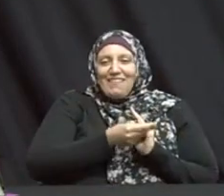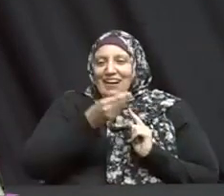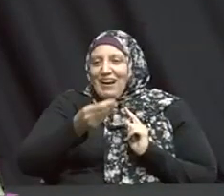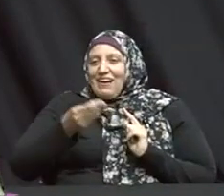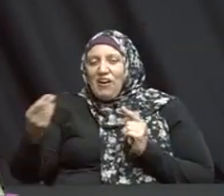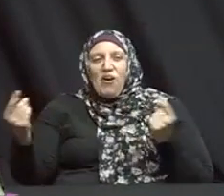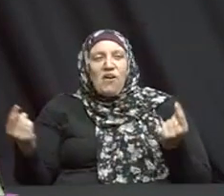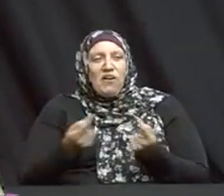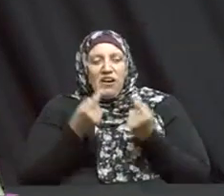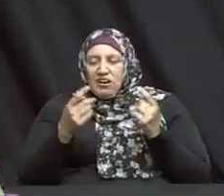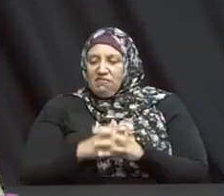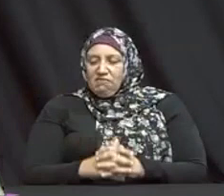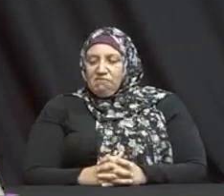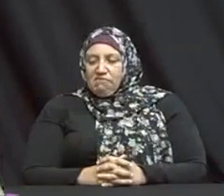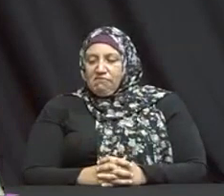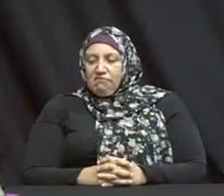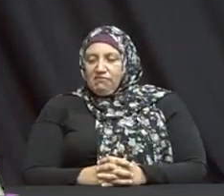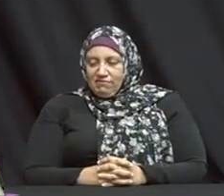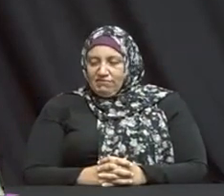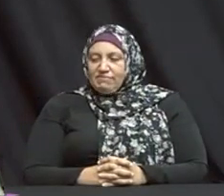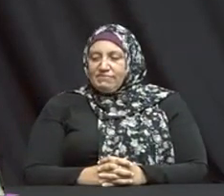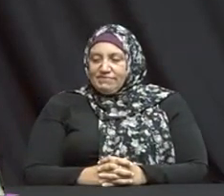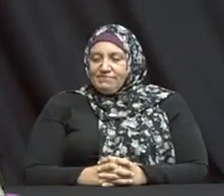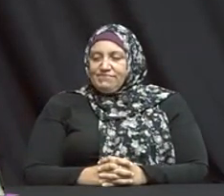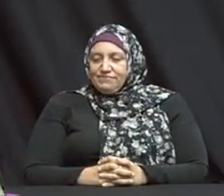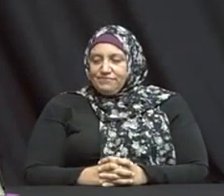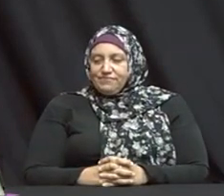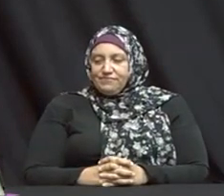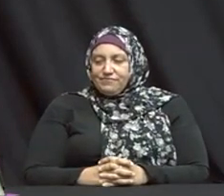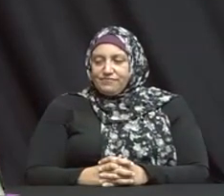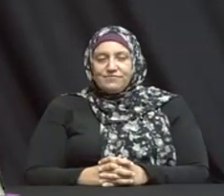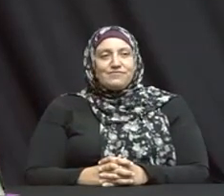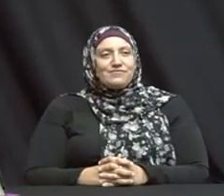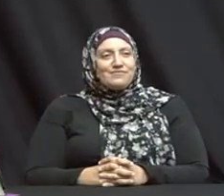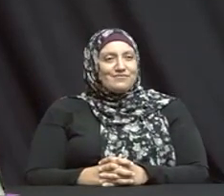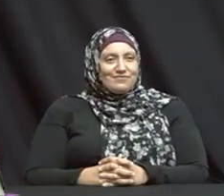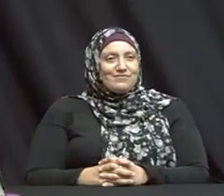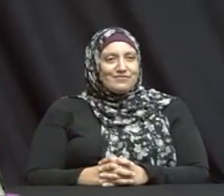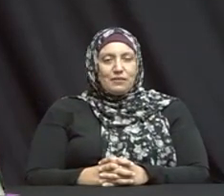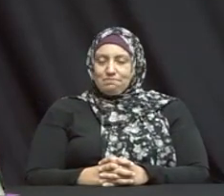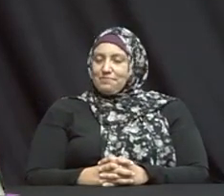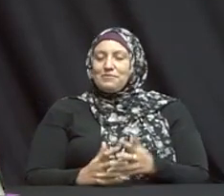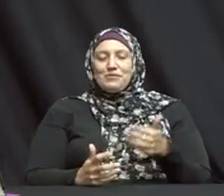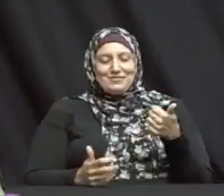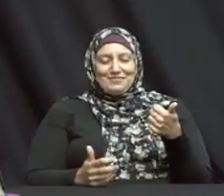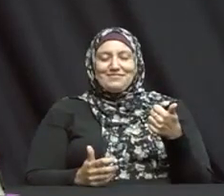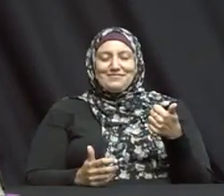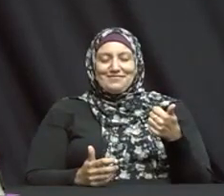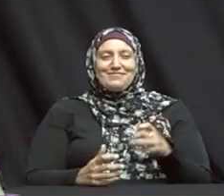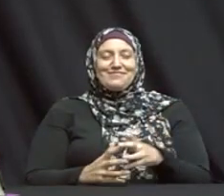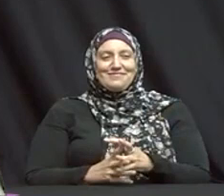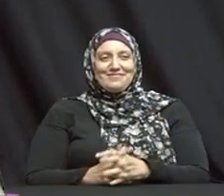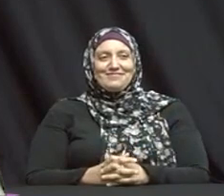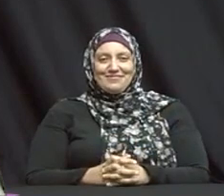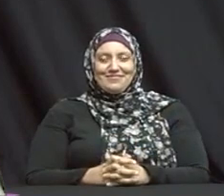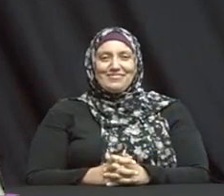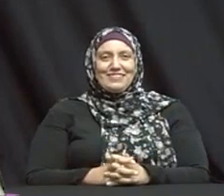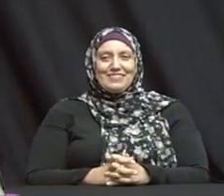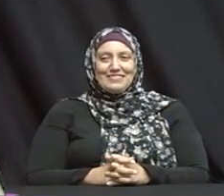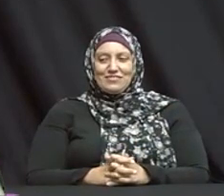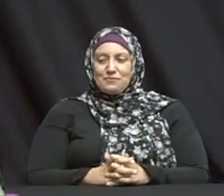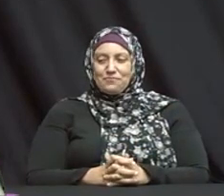I think some of the, sorry, Sheikh. With the exception of the one third, I think that's where we're required to have a will for that one third